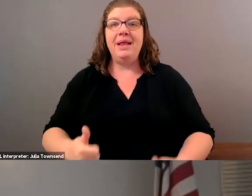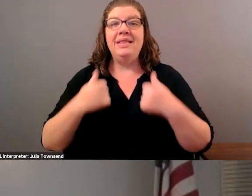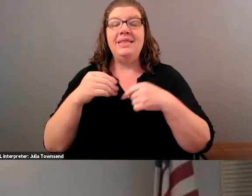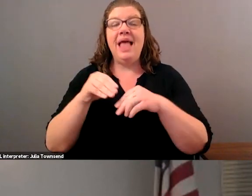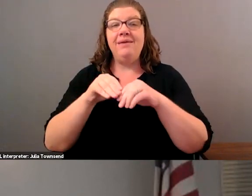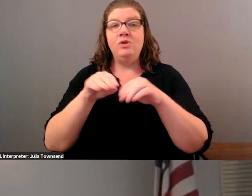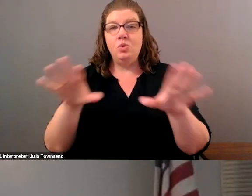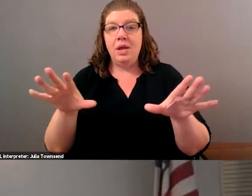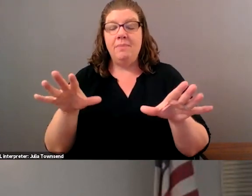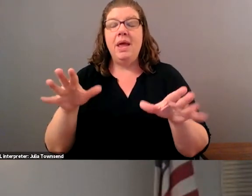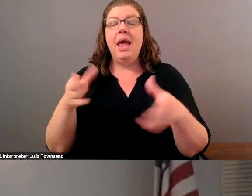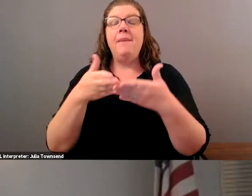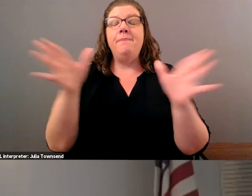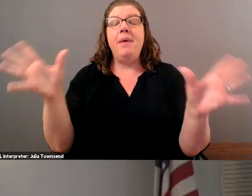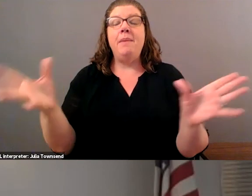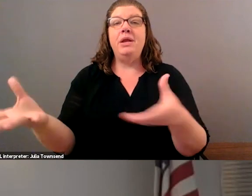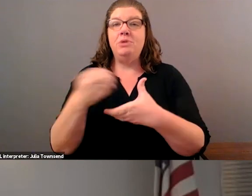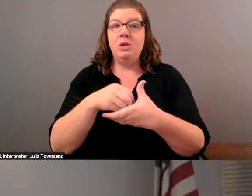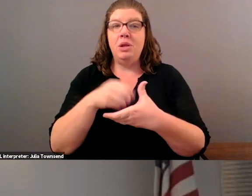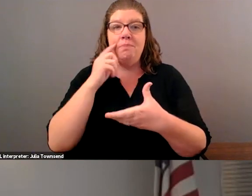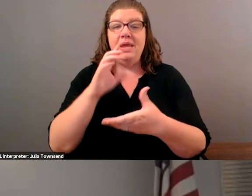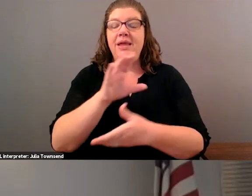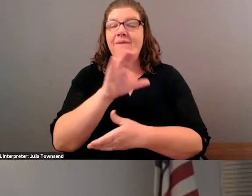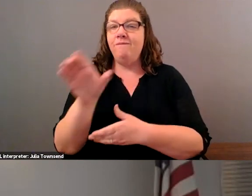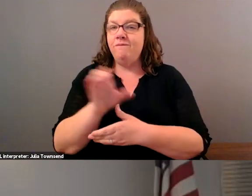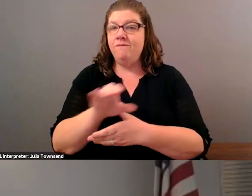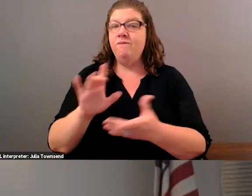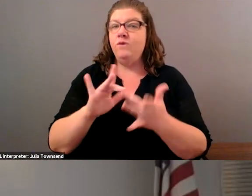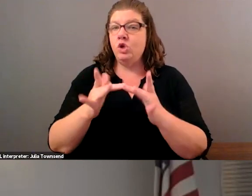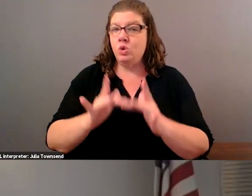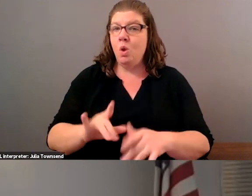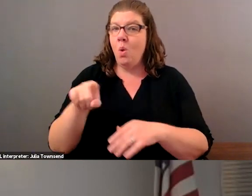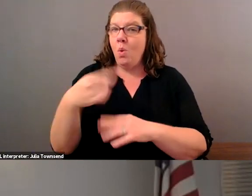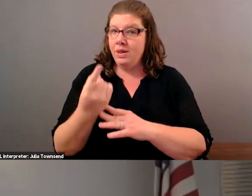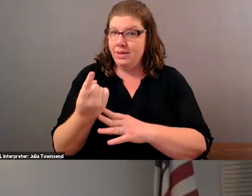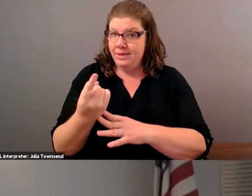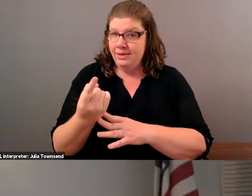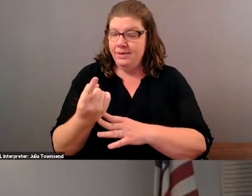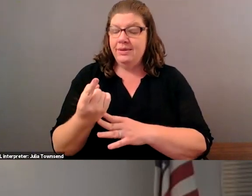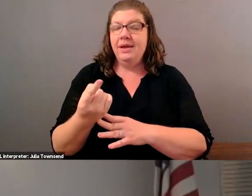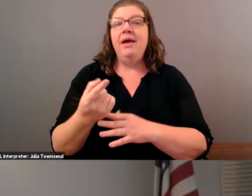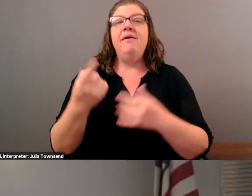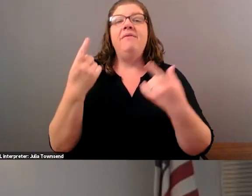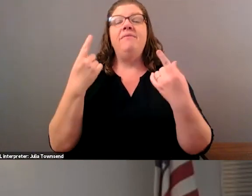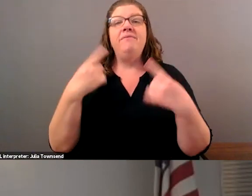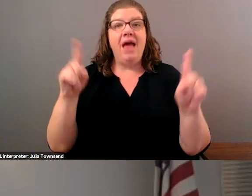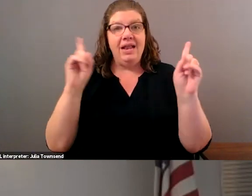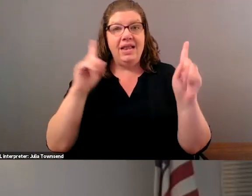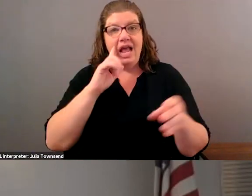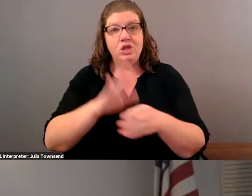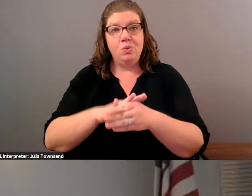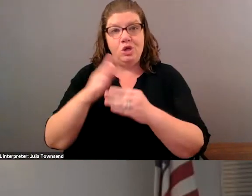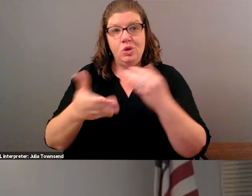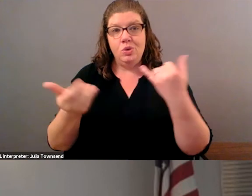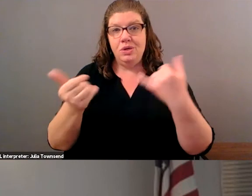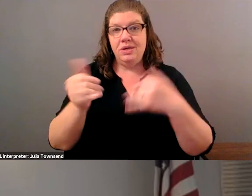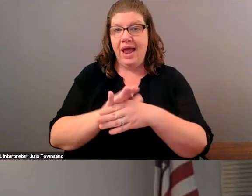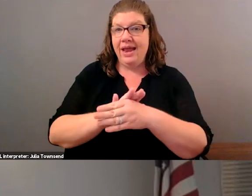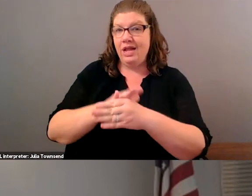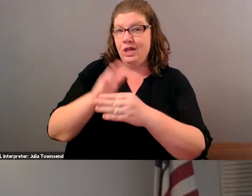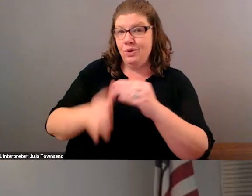public participation to be virtual only. And just finally, as we adjourn tonight and conclude officially